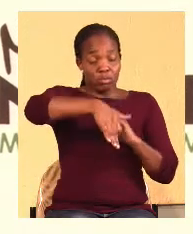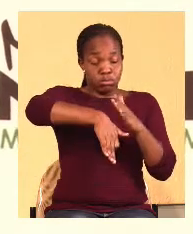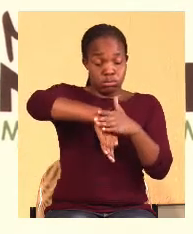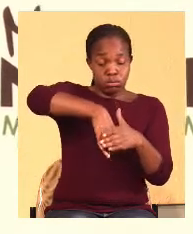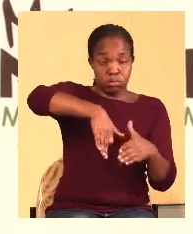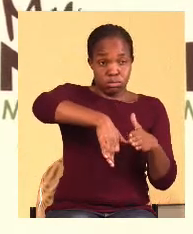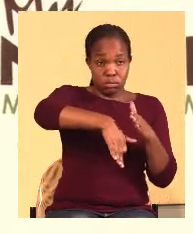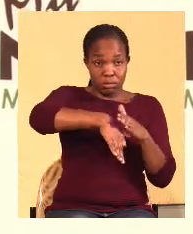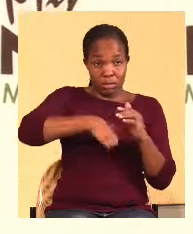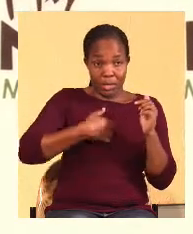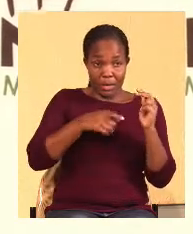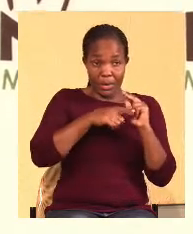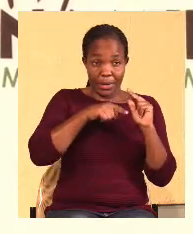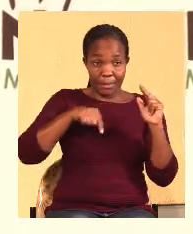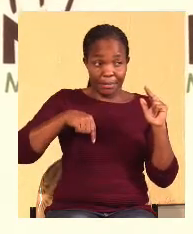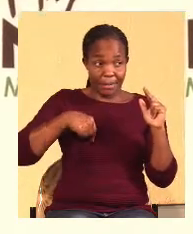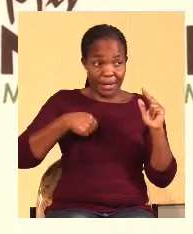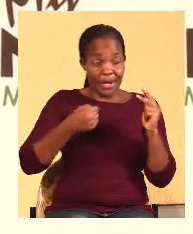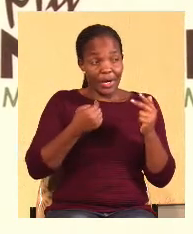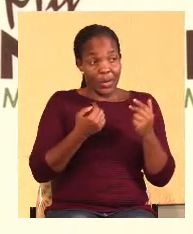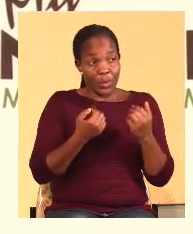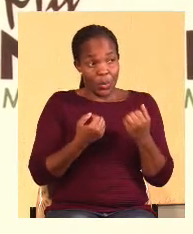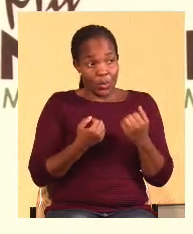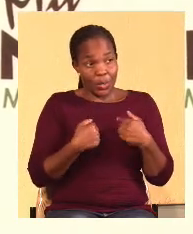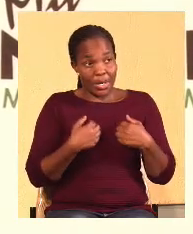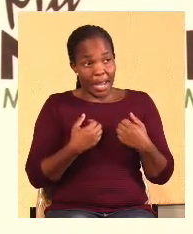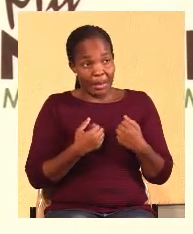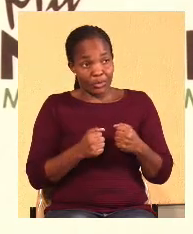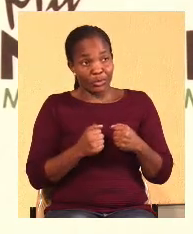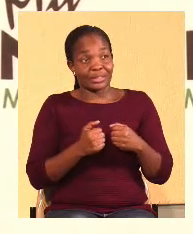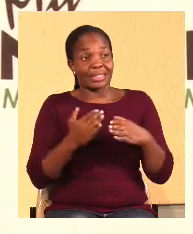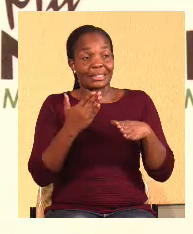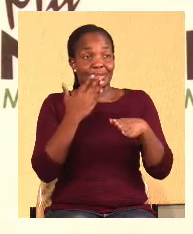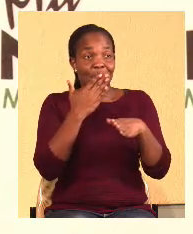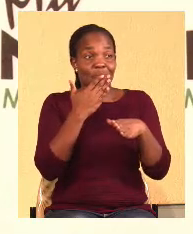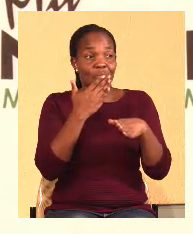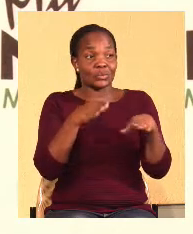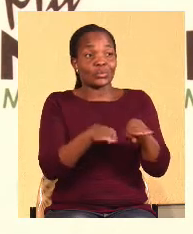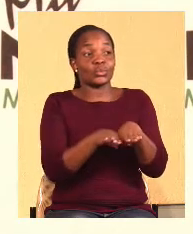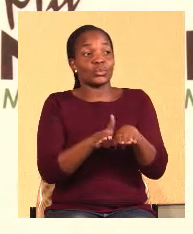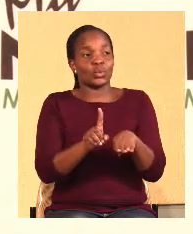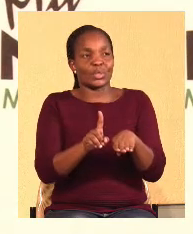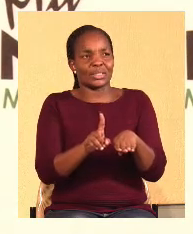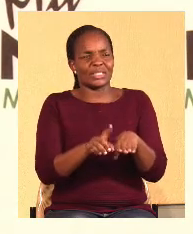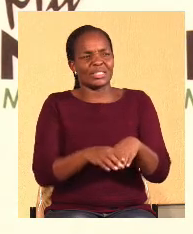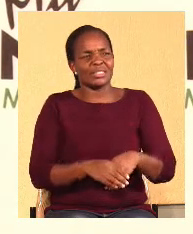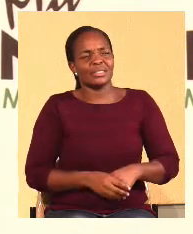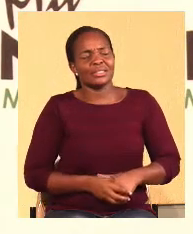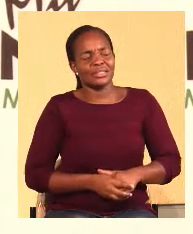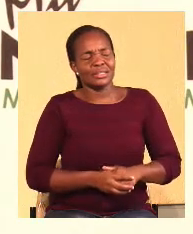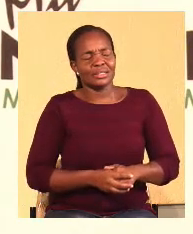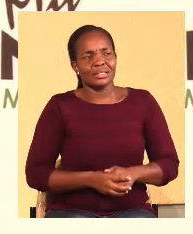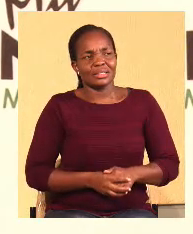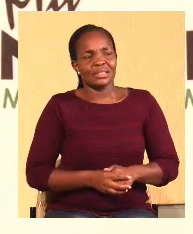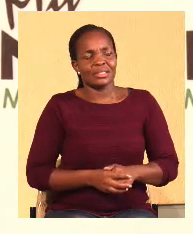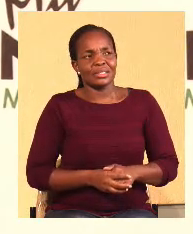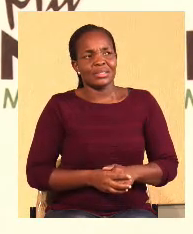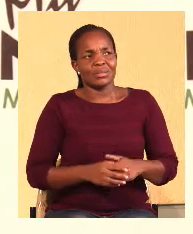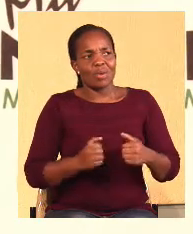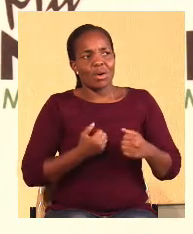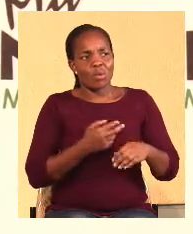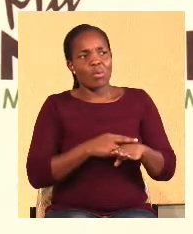have embarked upon an exercise which is extraordinary in a sense that we are